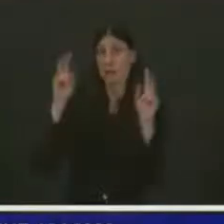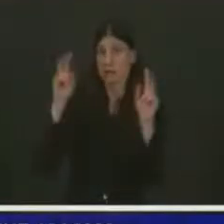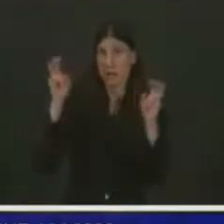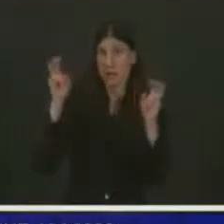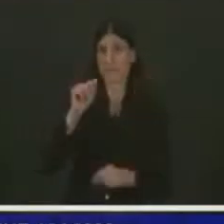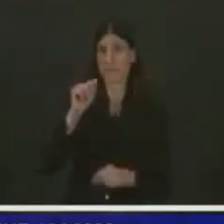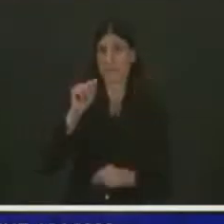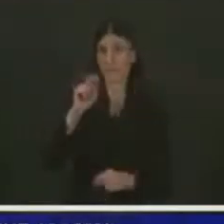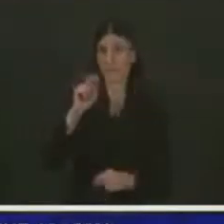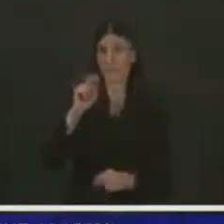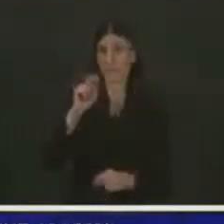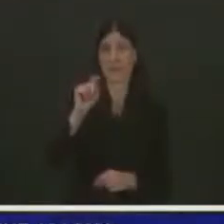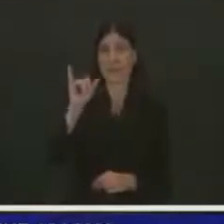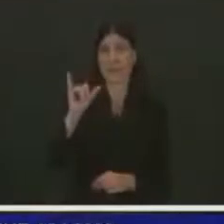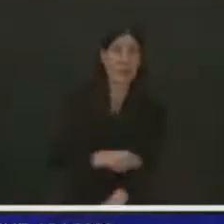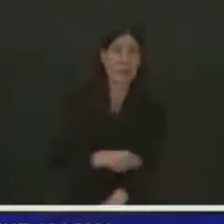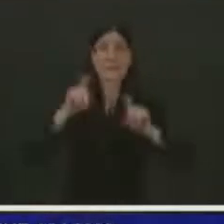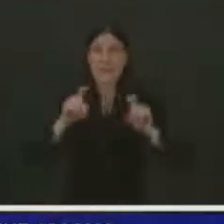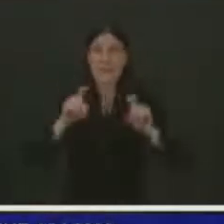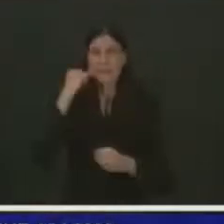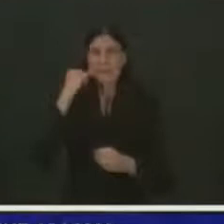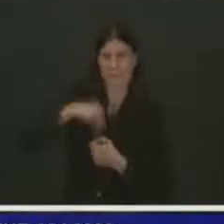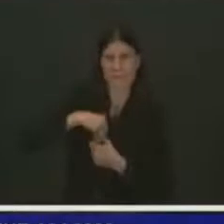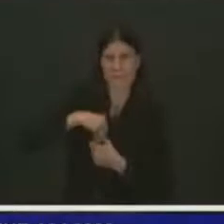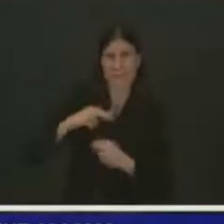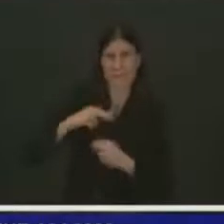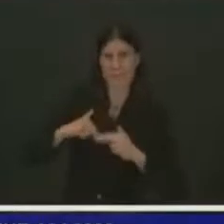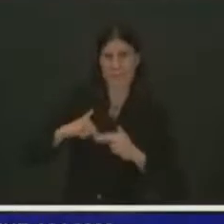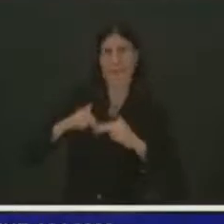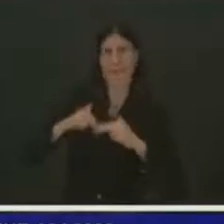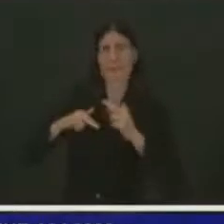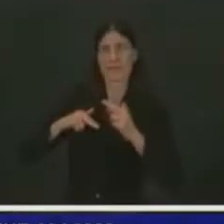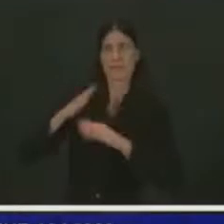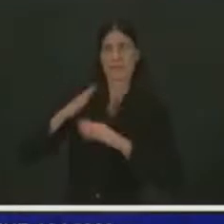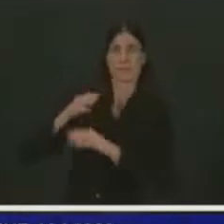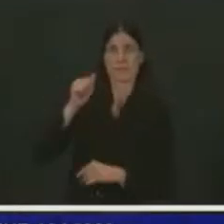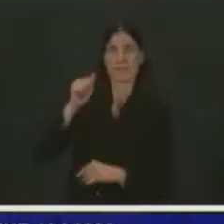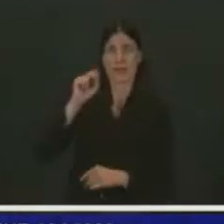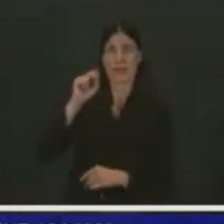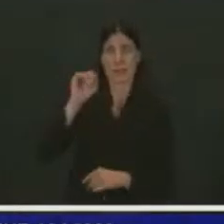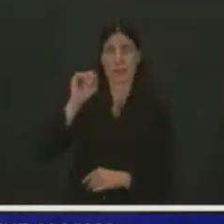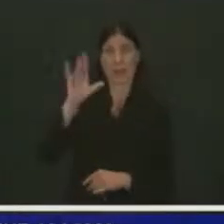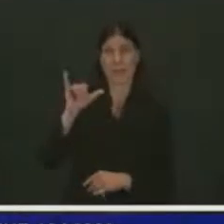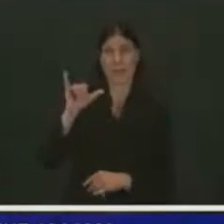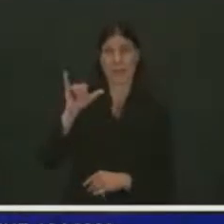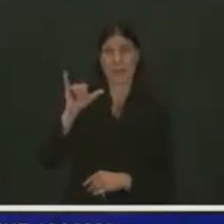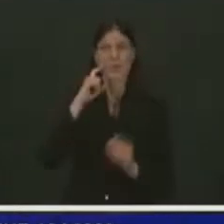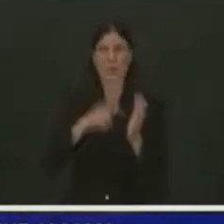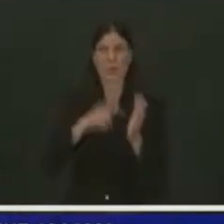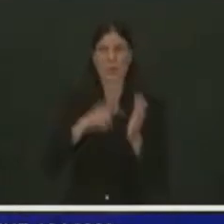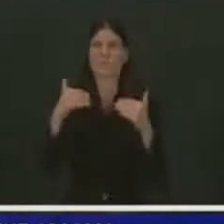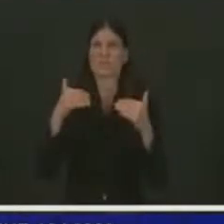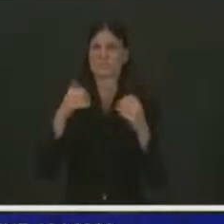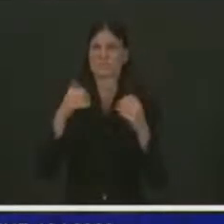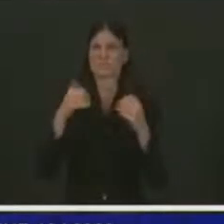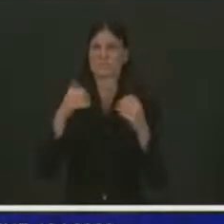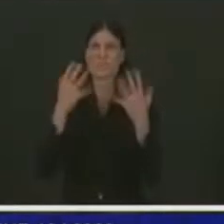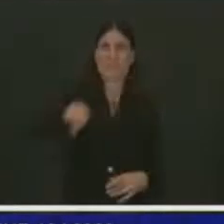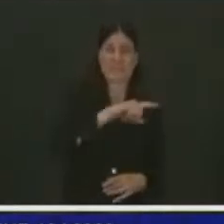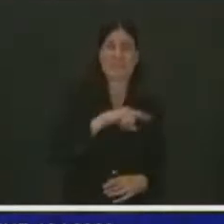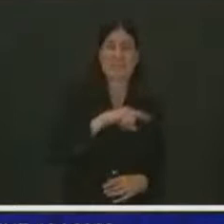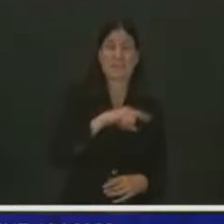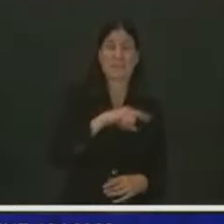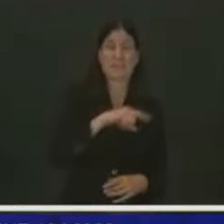joined Dr. Phil Chan earlier today. He is one of the consultant medical directors at the Rhode Island Department of